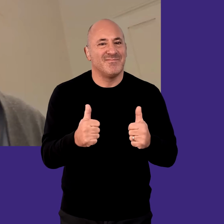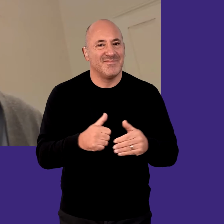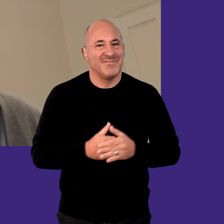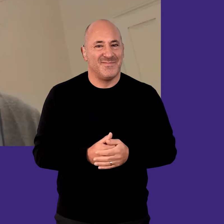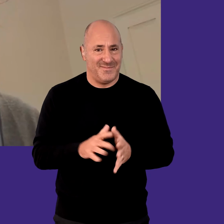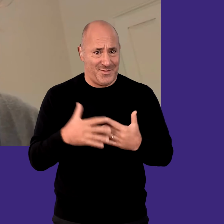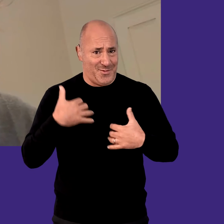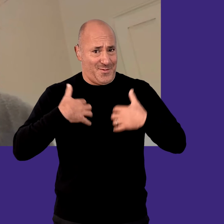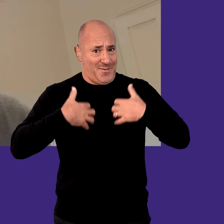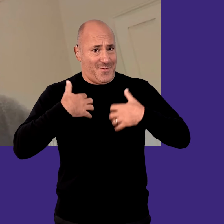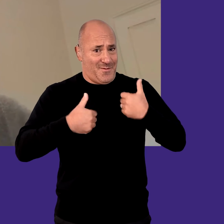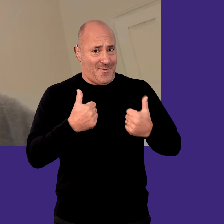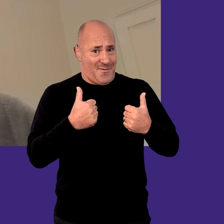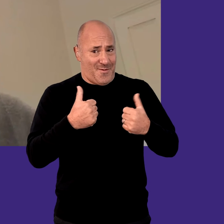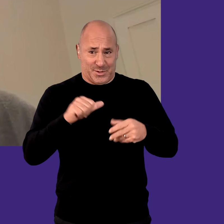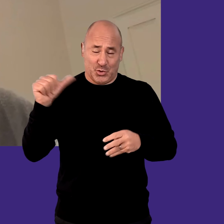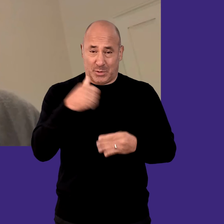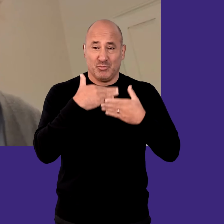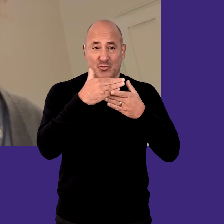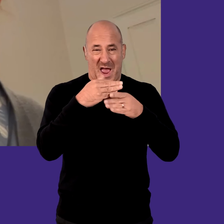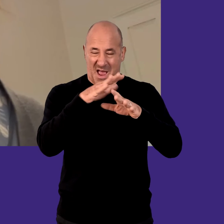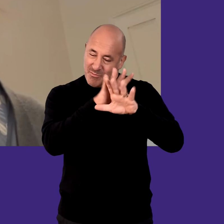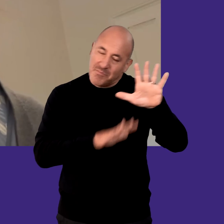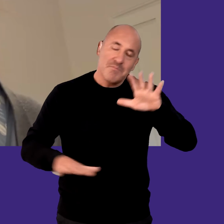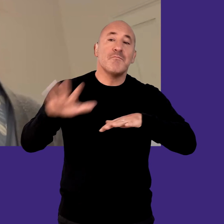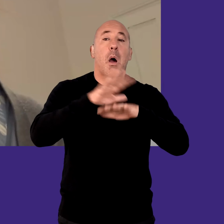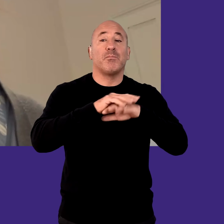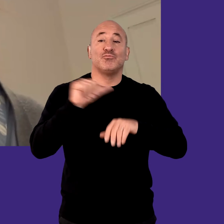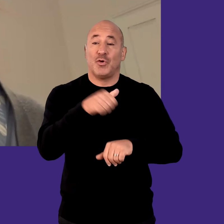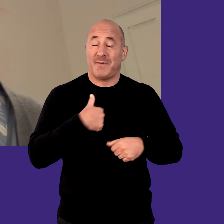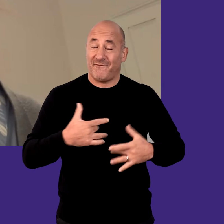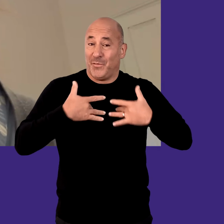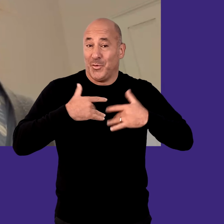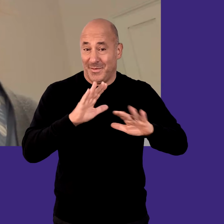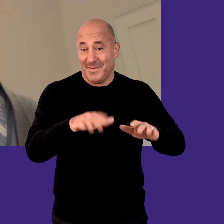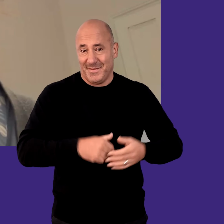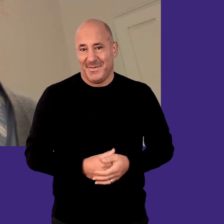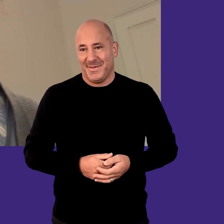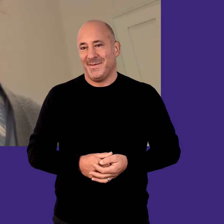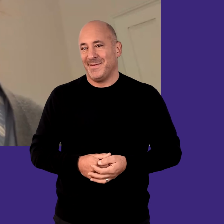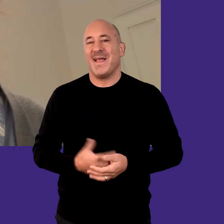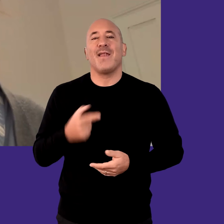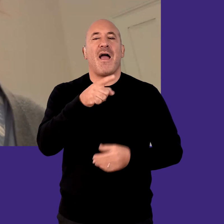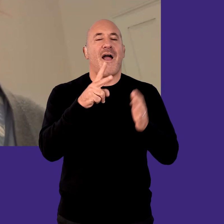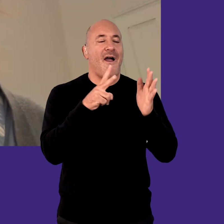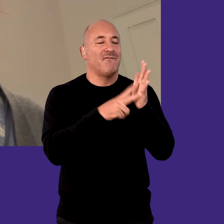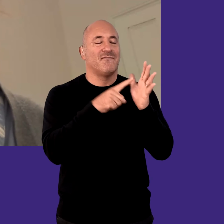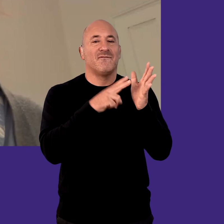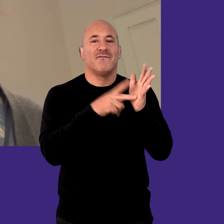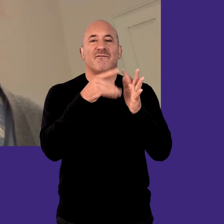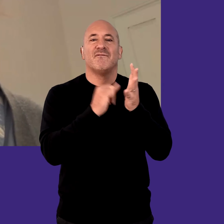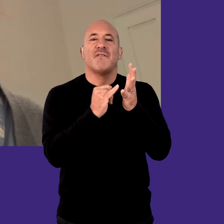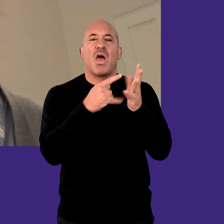Great, thank you. I'm glad it's getting more interest. It deserves to be shared far and wide, I